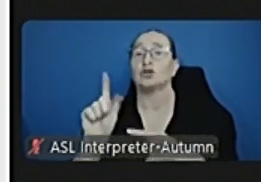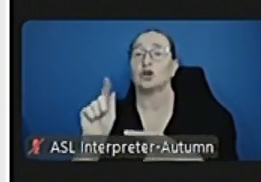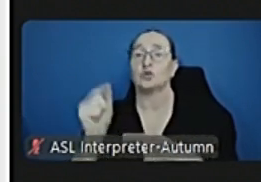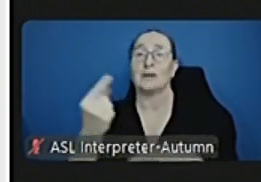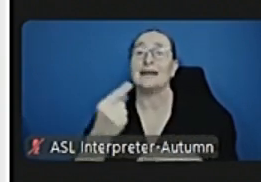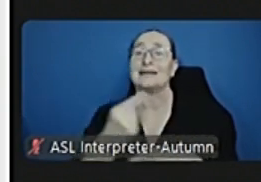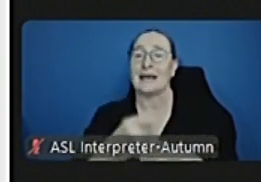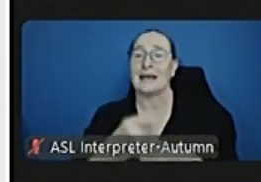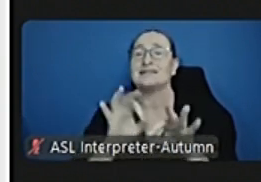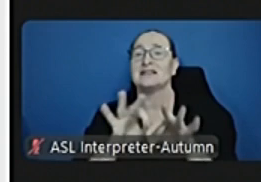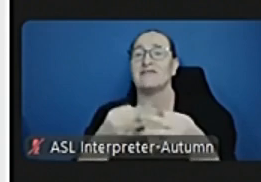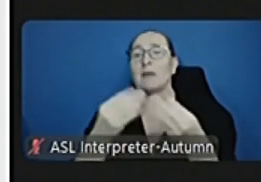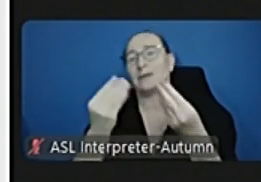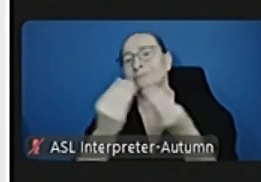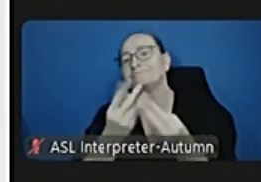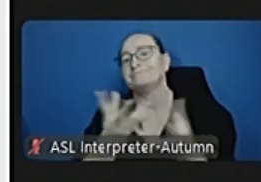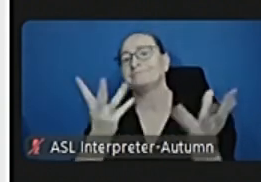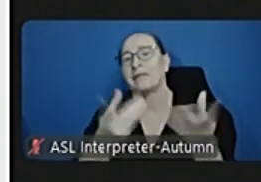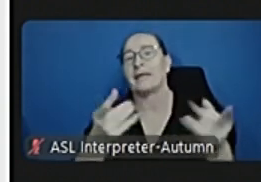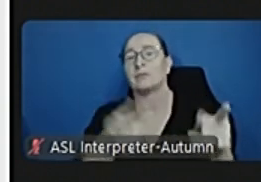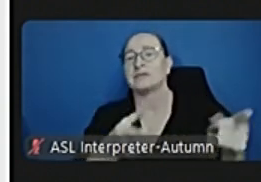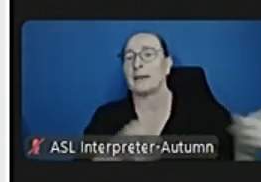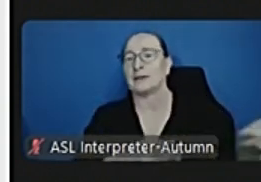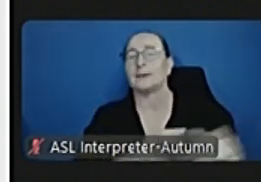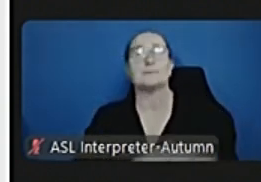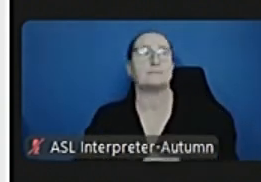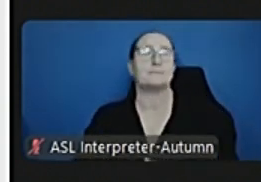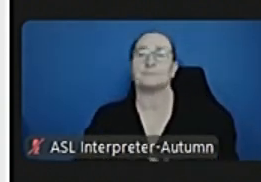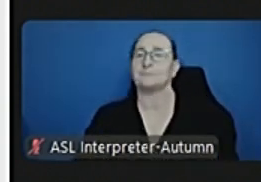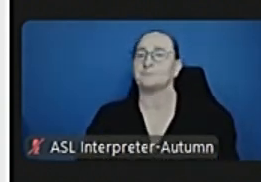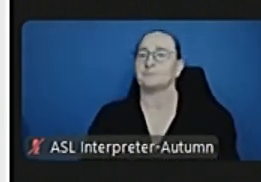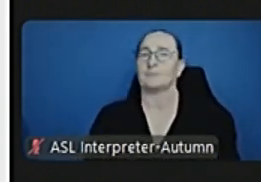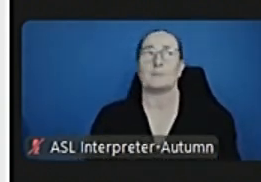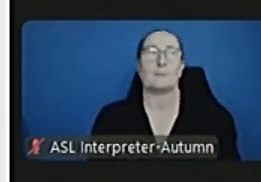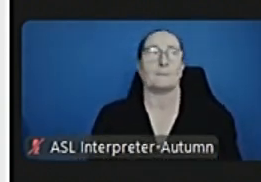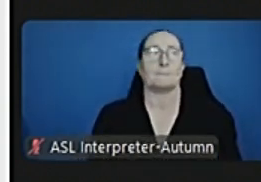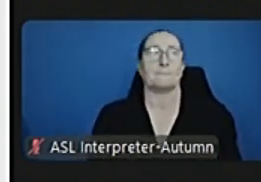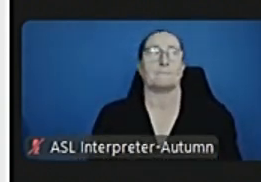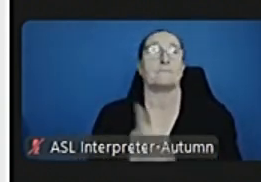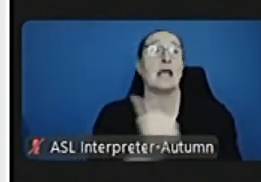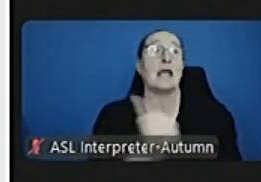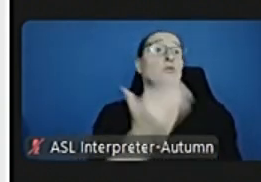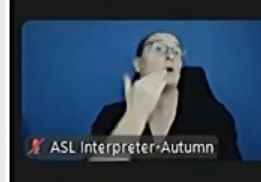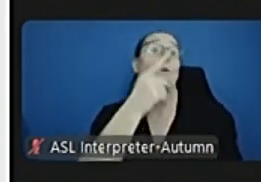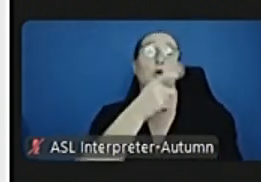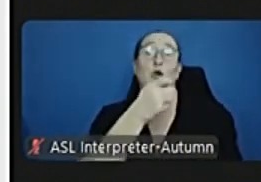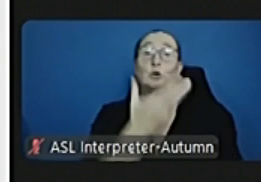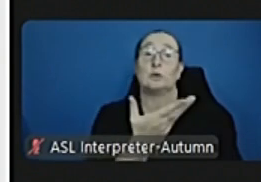disclosed that this was going on. Anybody know who this is?